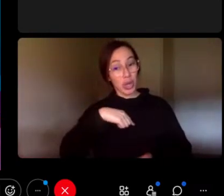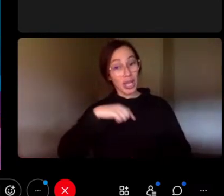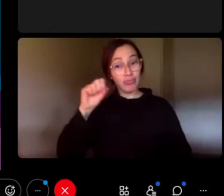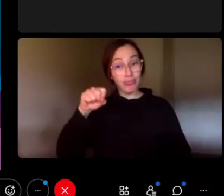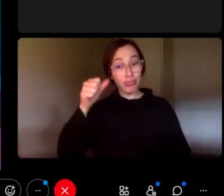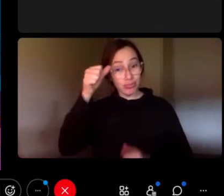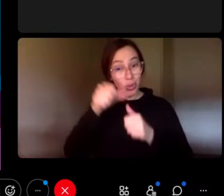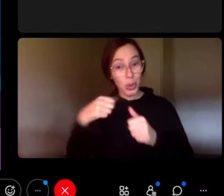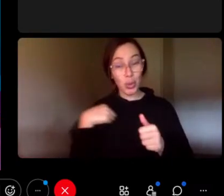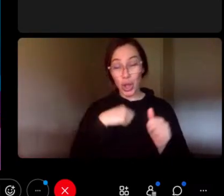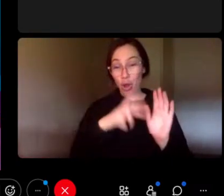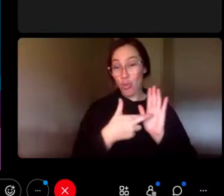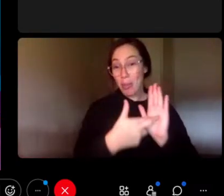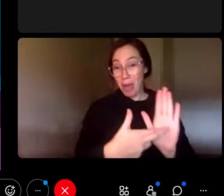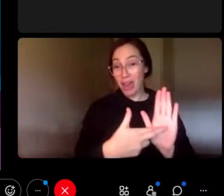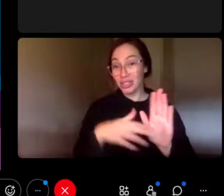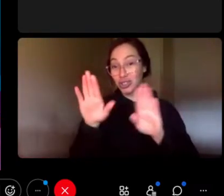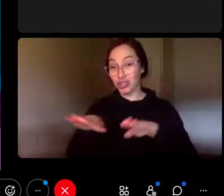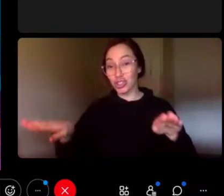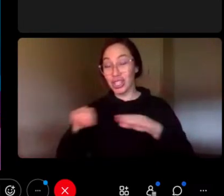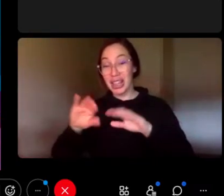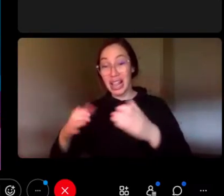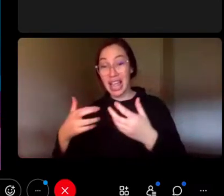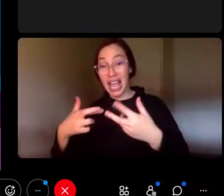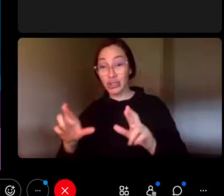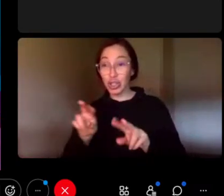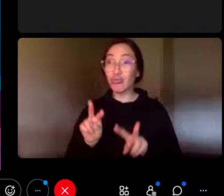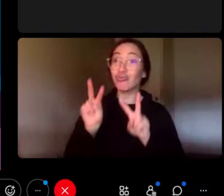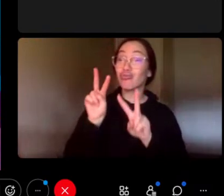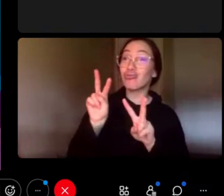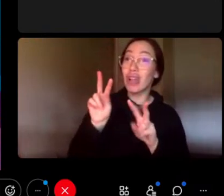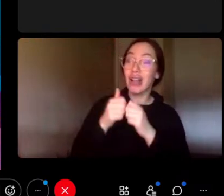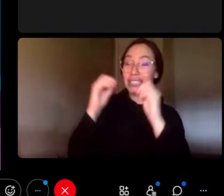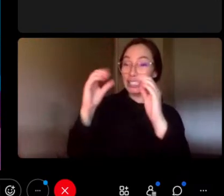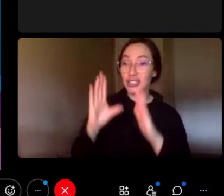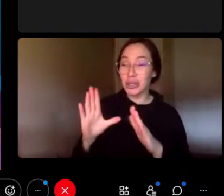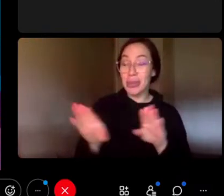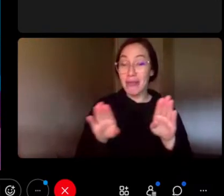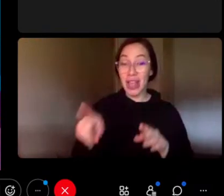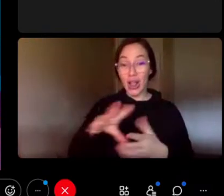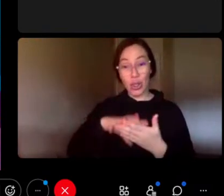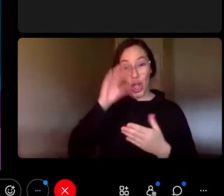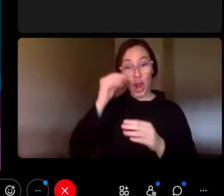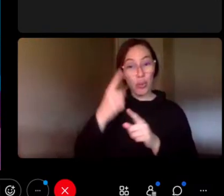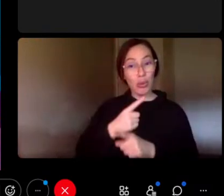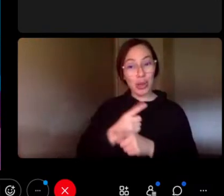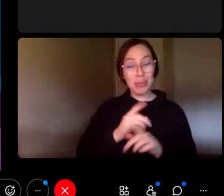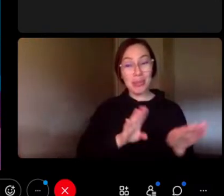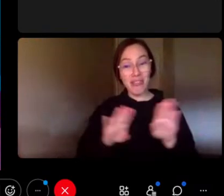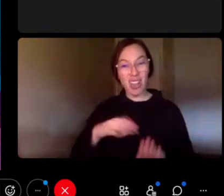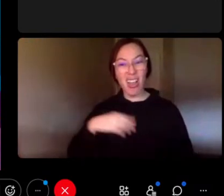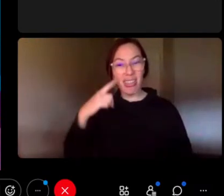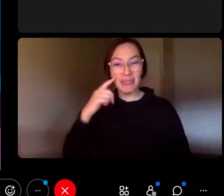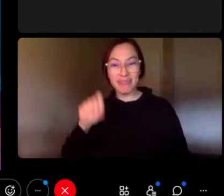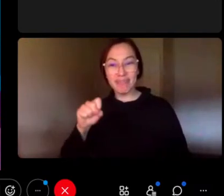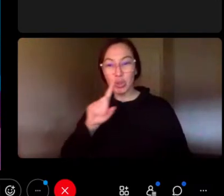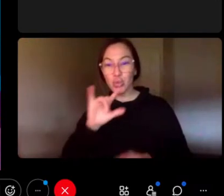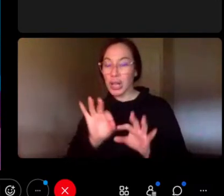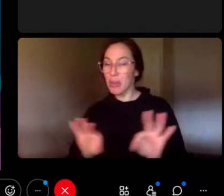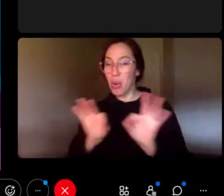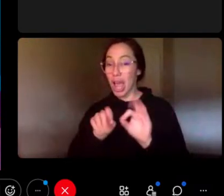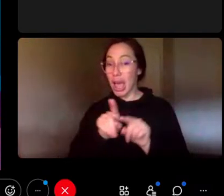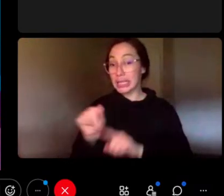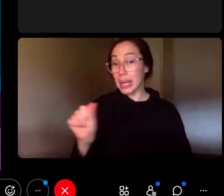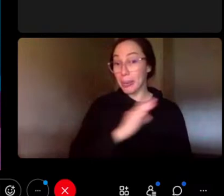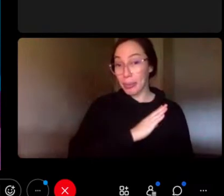models. Children learn in a classroom by how a teacher behaves. They learn appropriate behavior. And I think it's really important as a board that